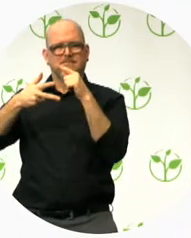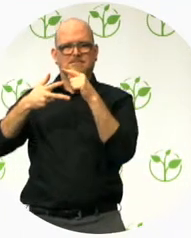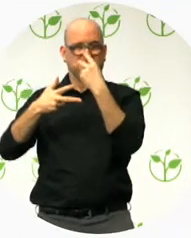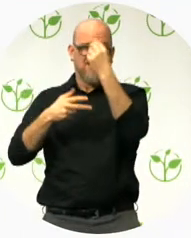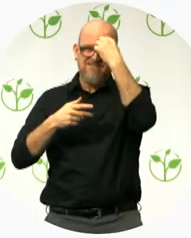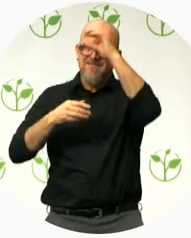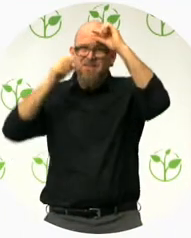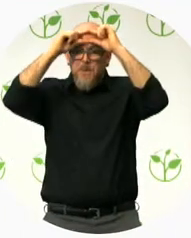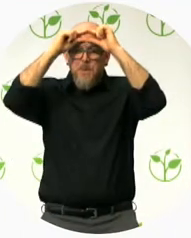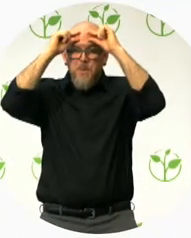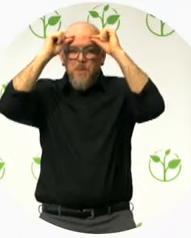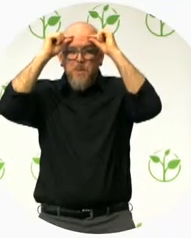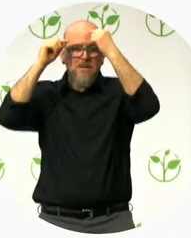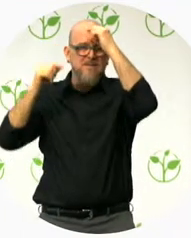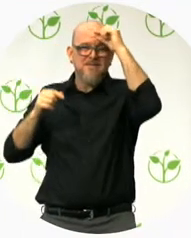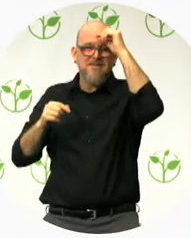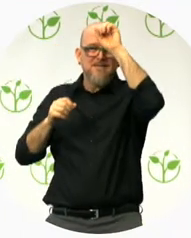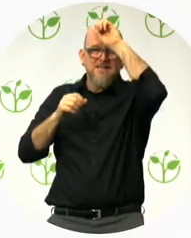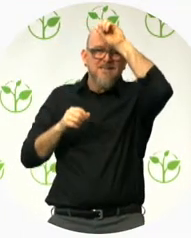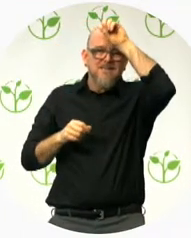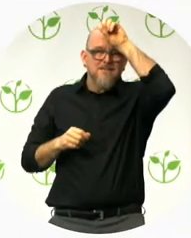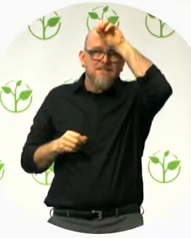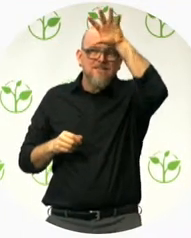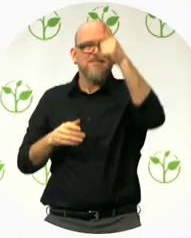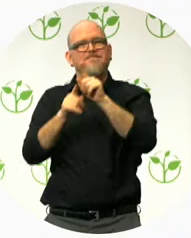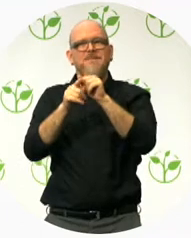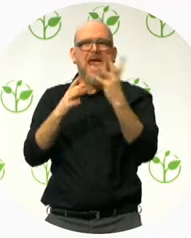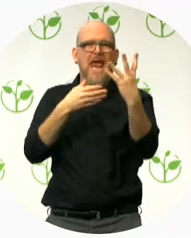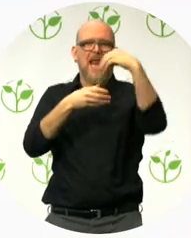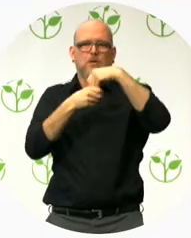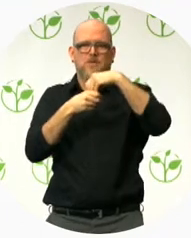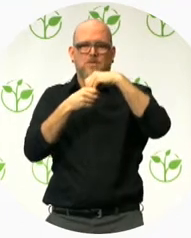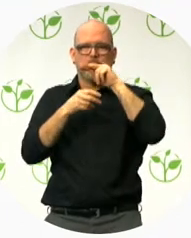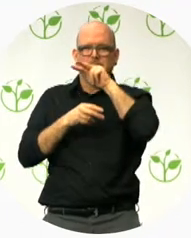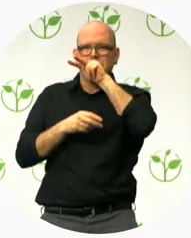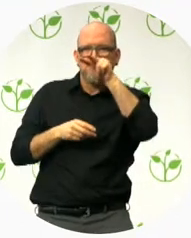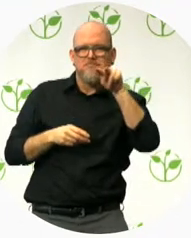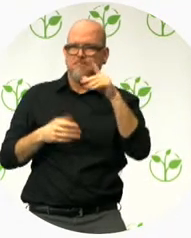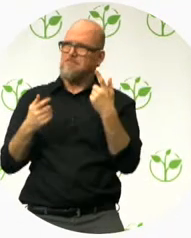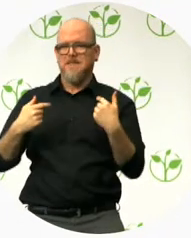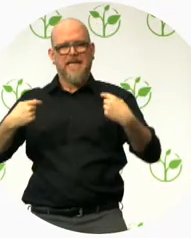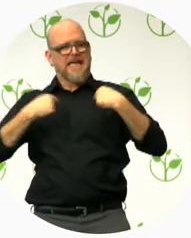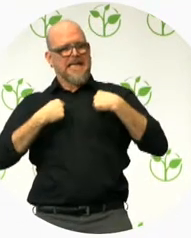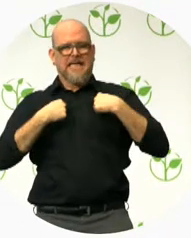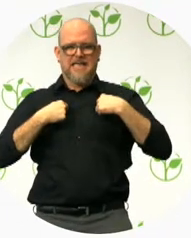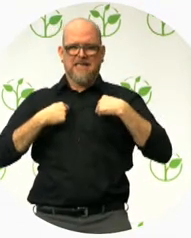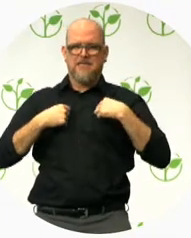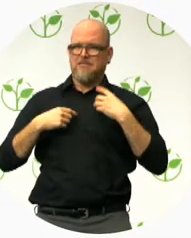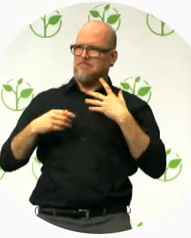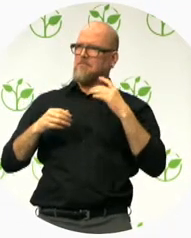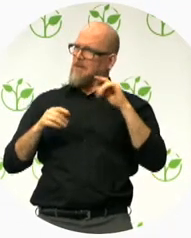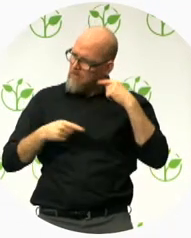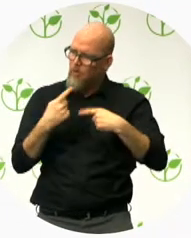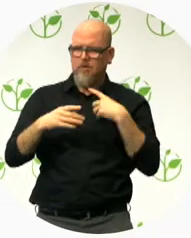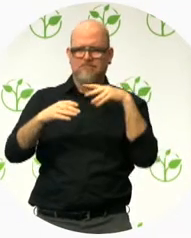inclusion. I like inequalities, in parentheses, reduction of inequalities. And